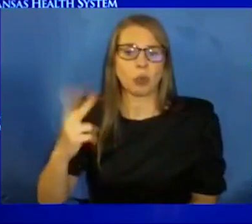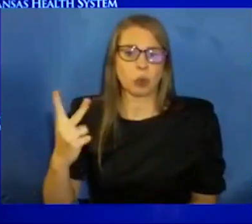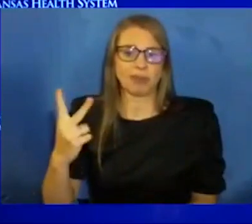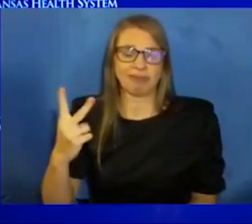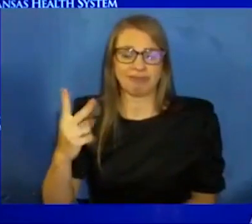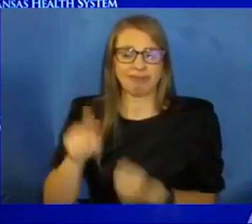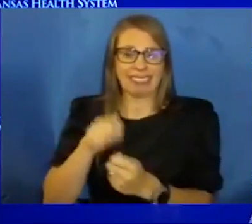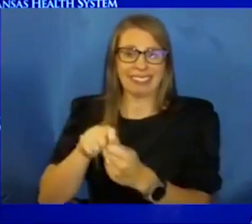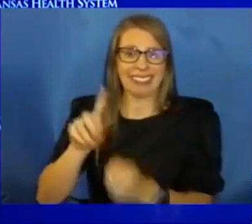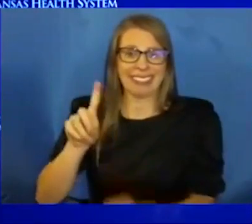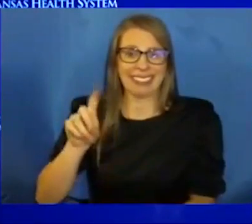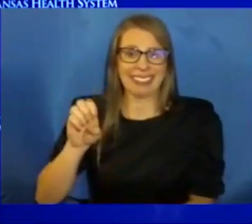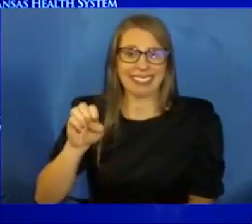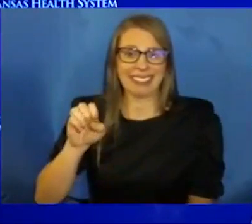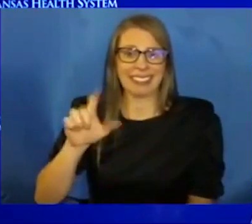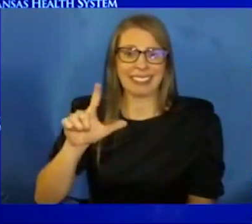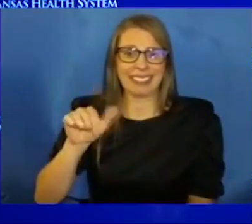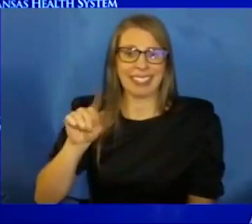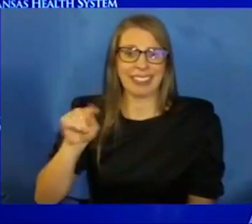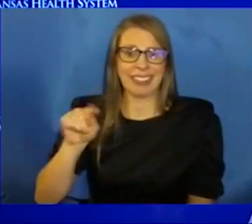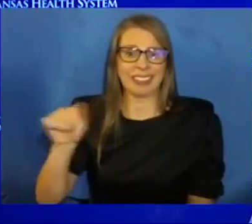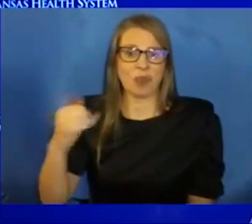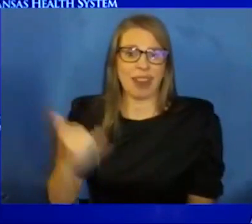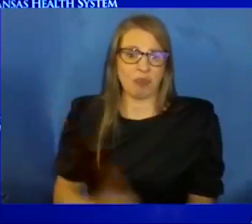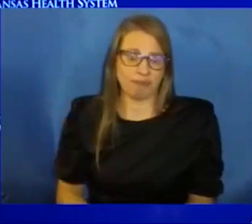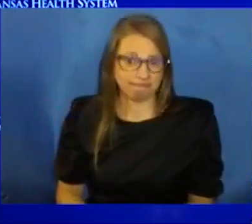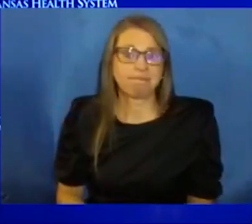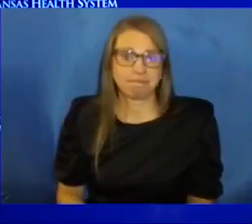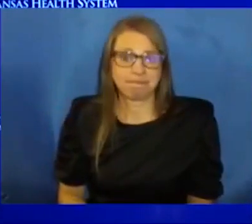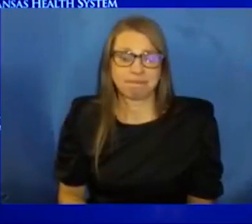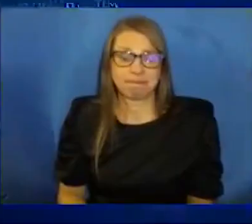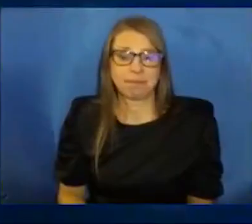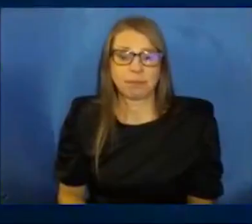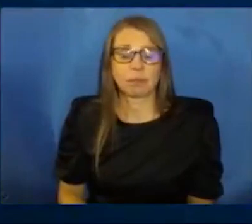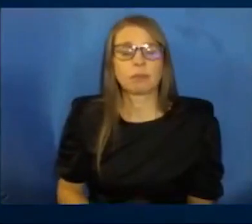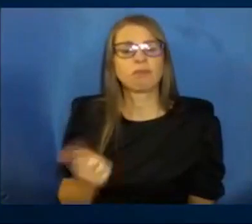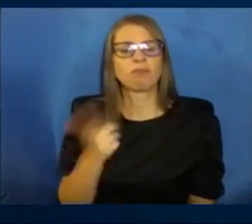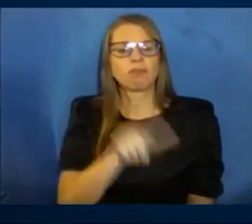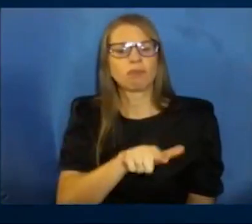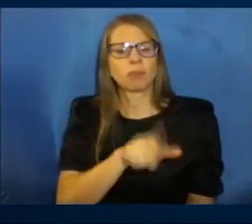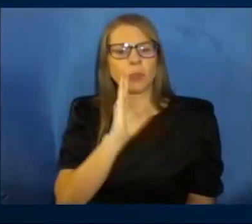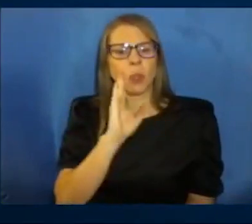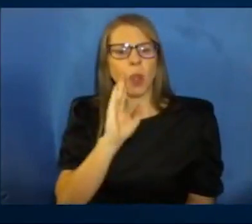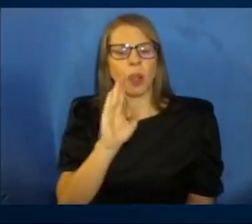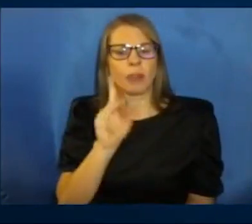increase your risk, increase your chance of being protected and not getting infected